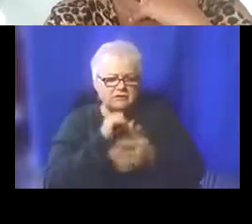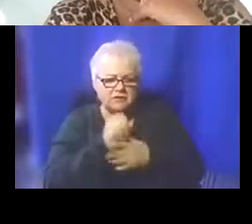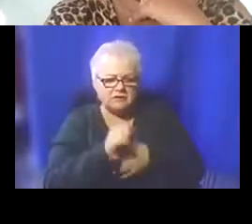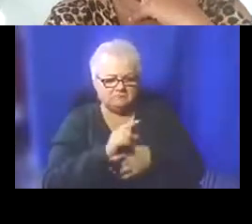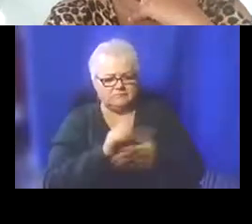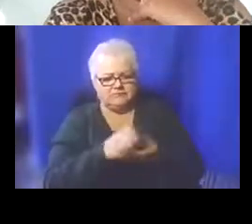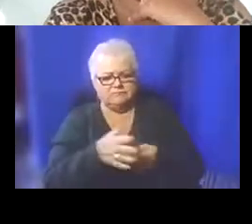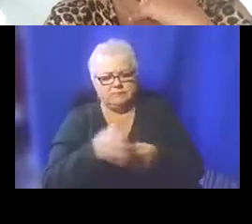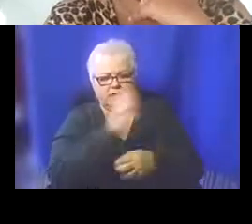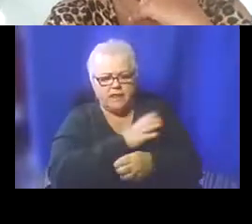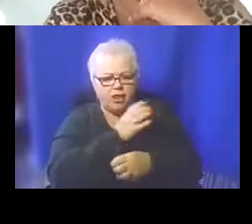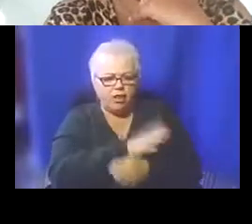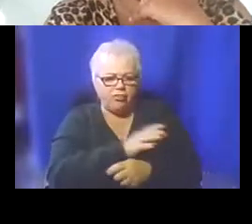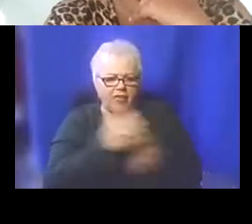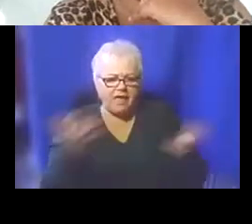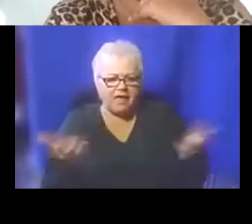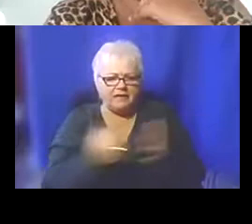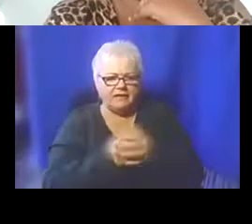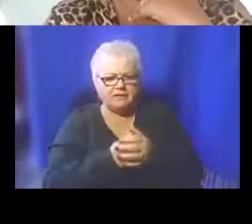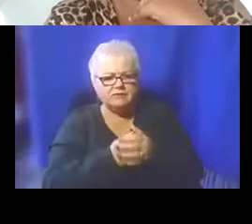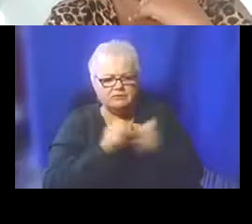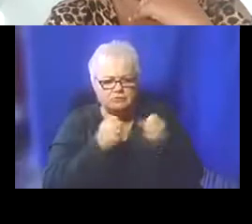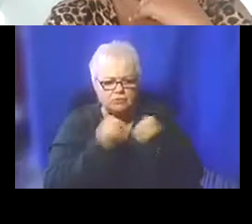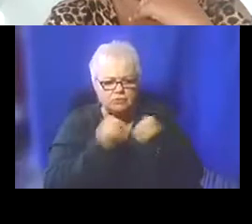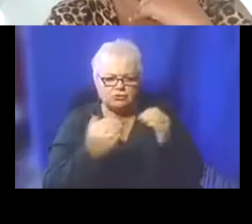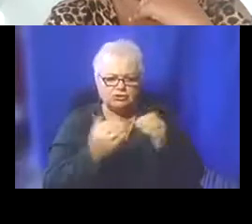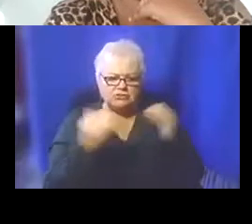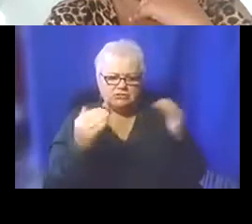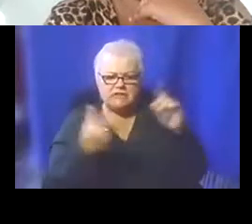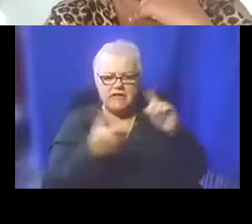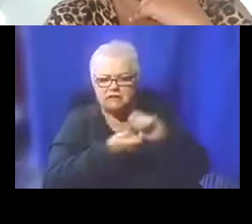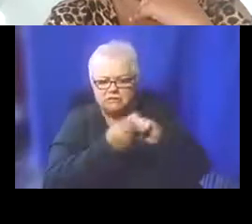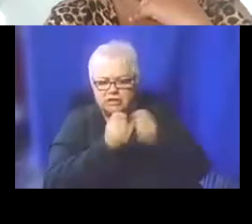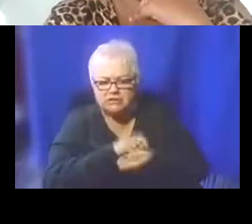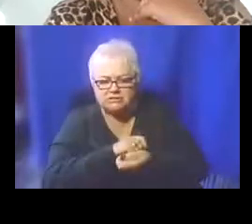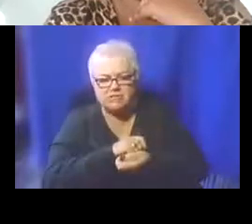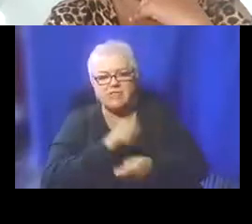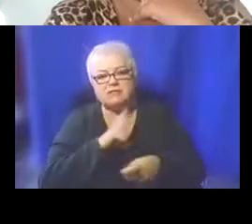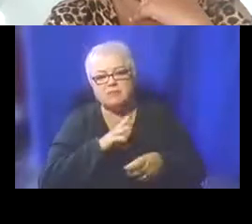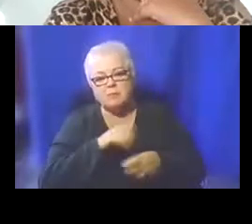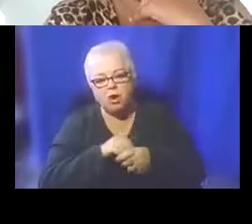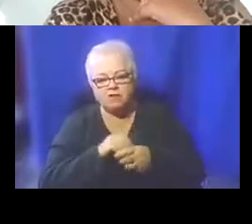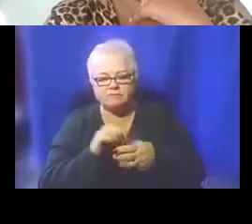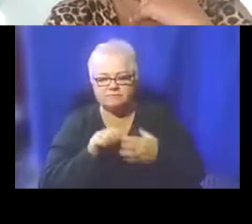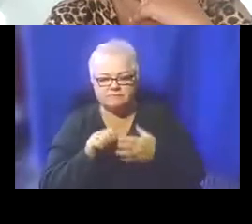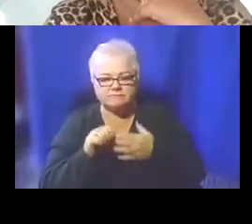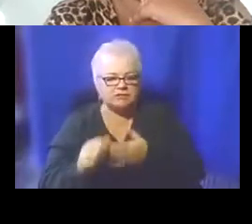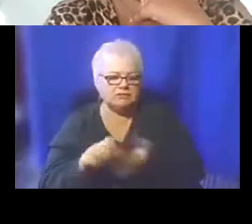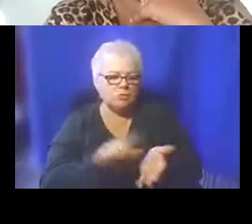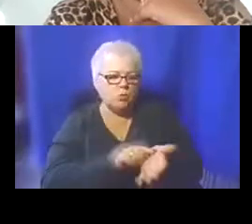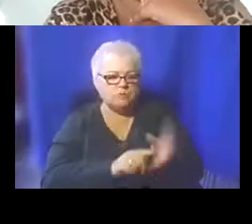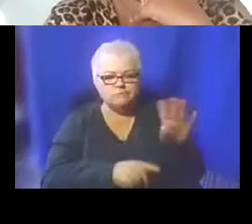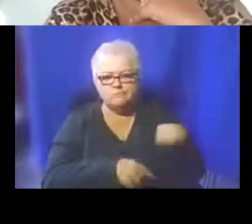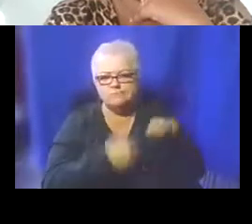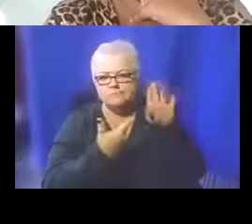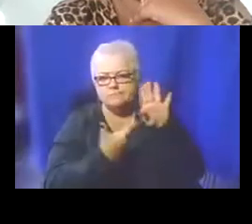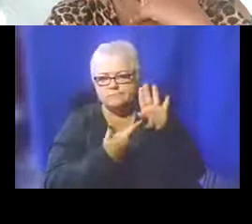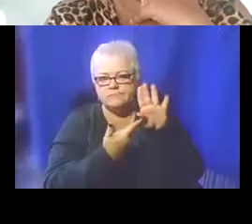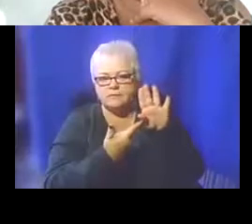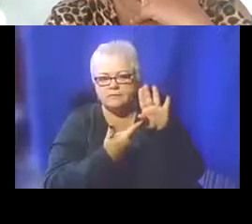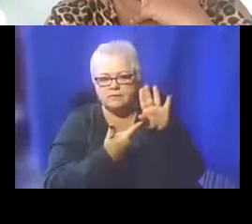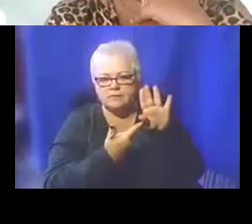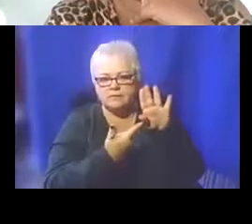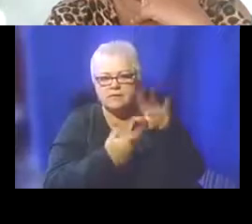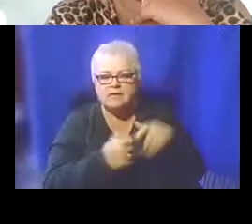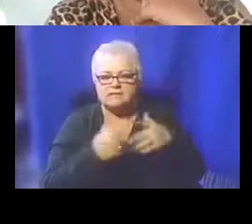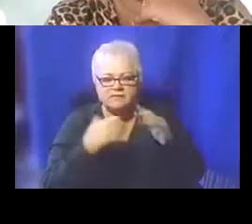This requires social justice and change. That's where part of the healing is. It's not in a clinical setting or in a pill. It's in